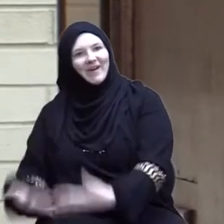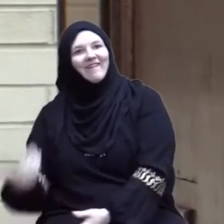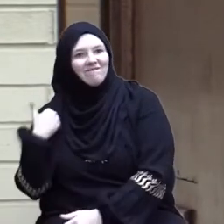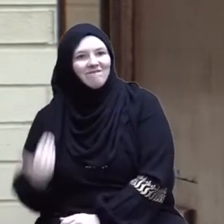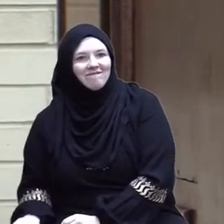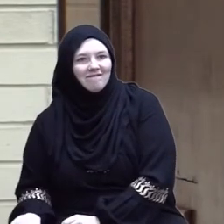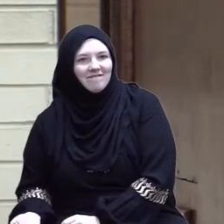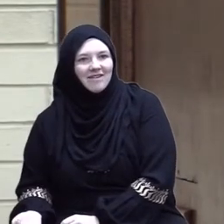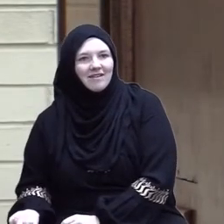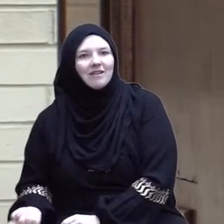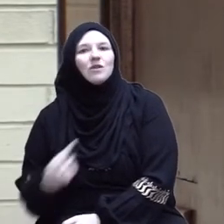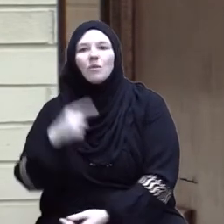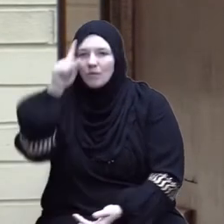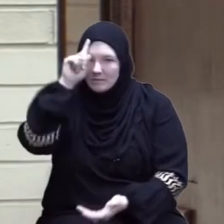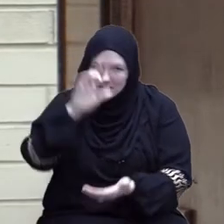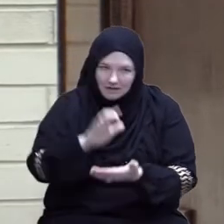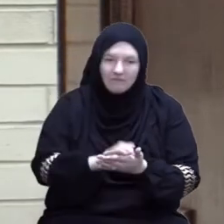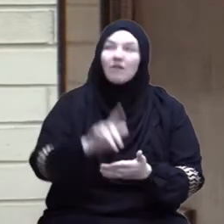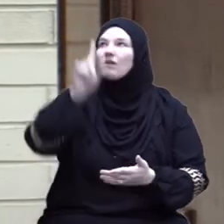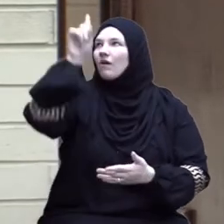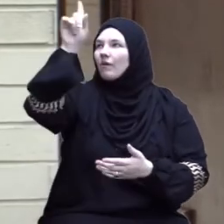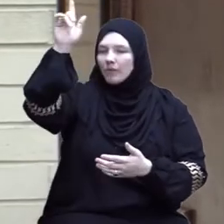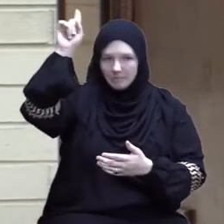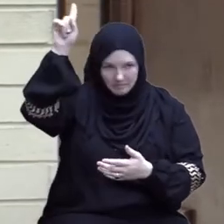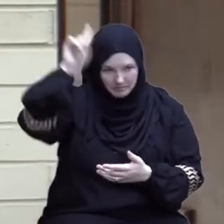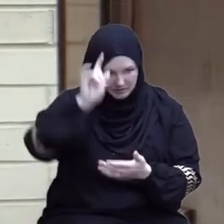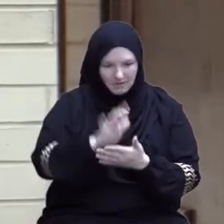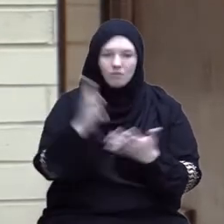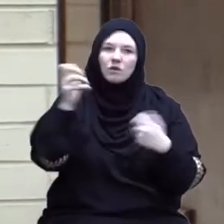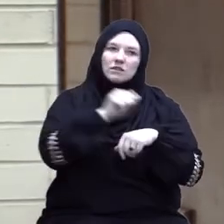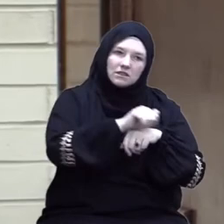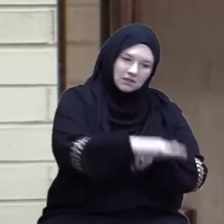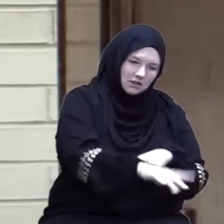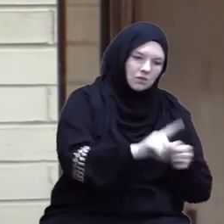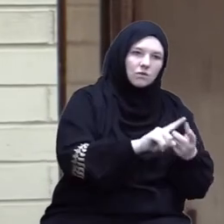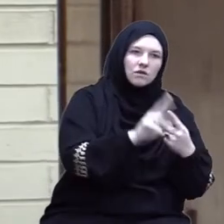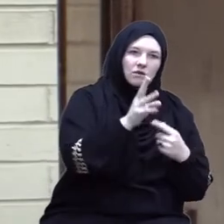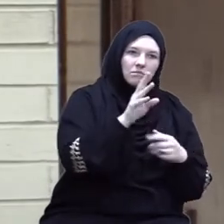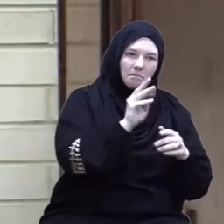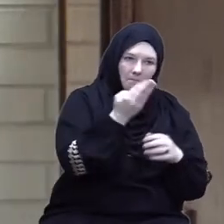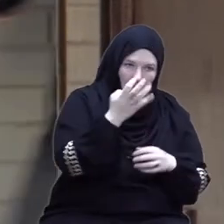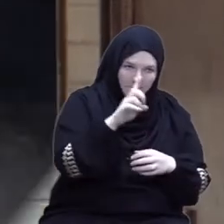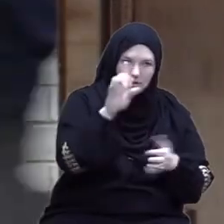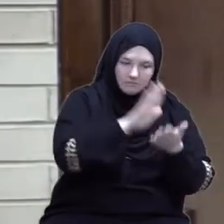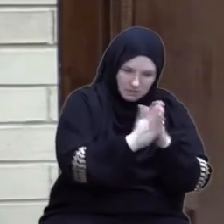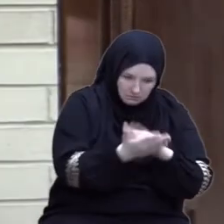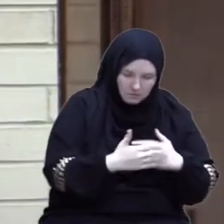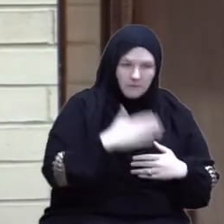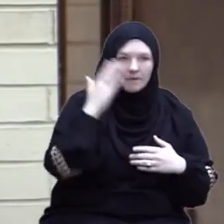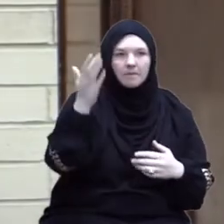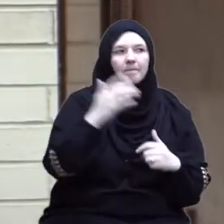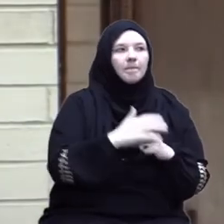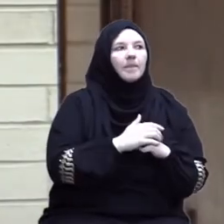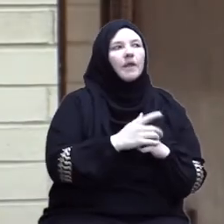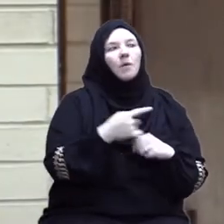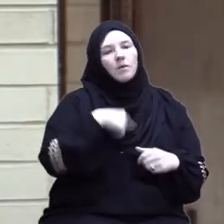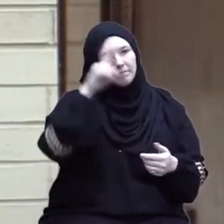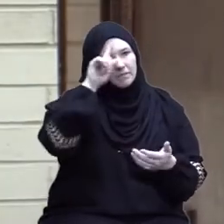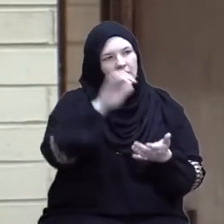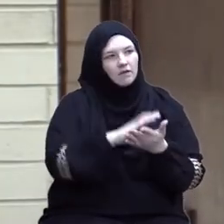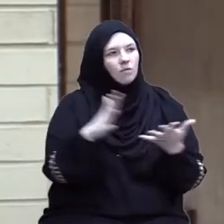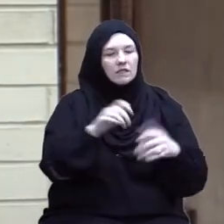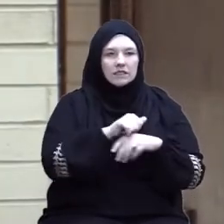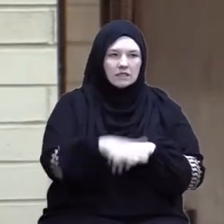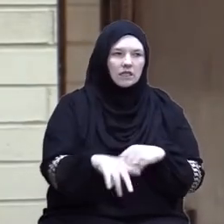So we believe in Allah. We believe in what He has sent down unto Muhammad sallallahu alaihi wasallam, and what He has sent down